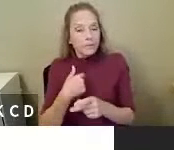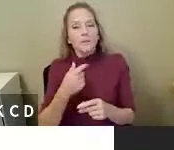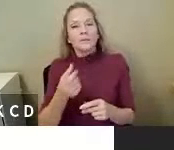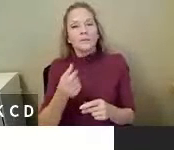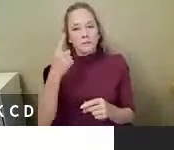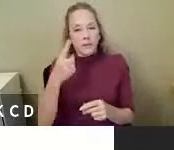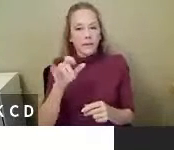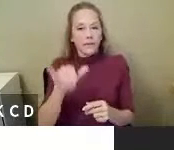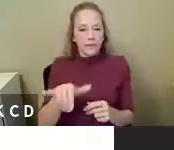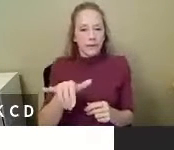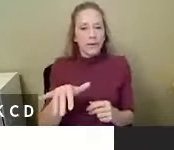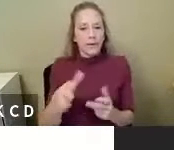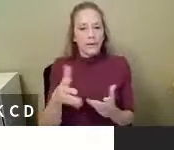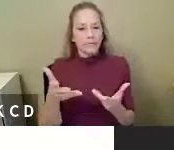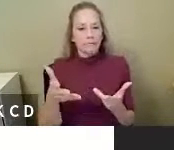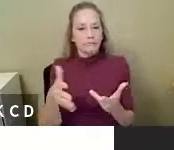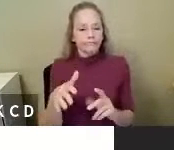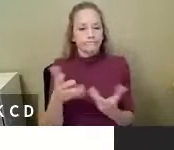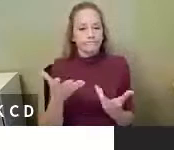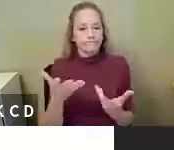environment well enough to know that